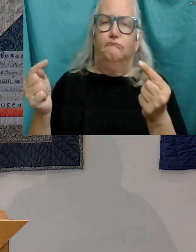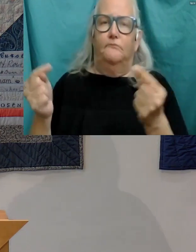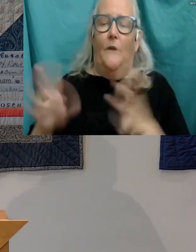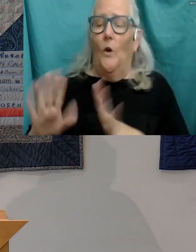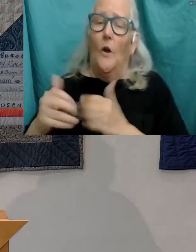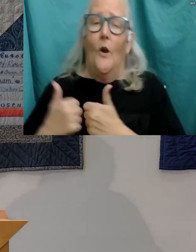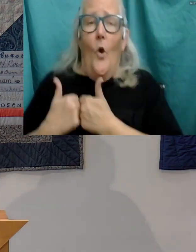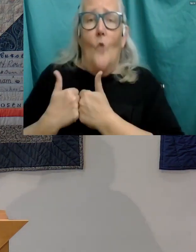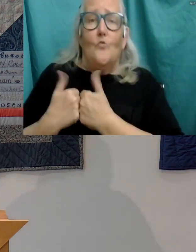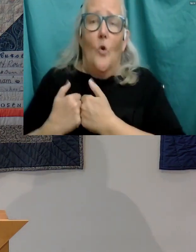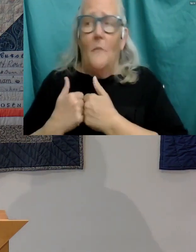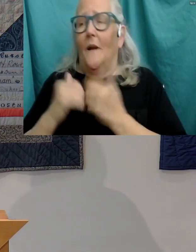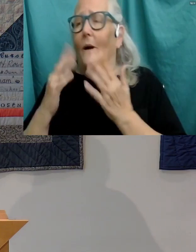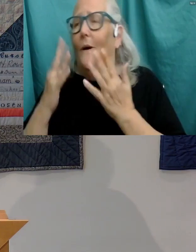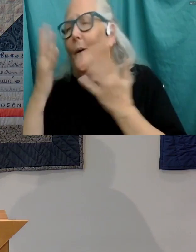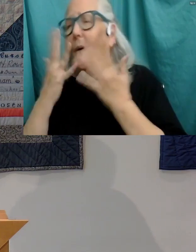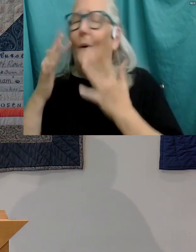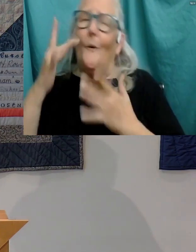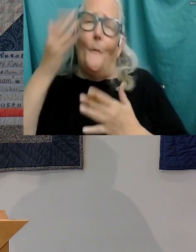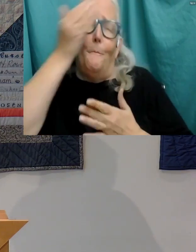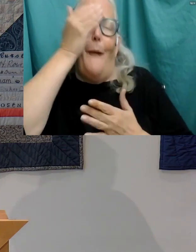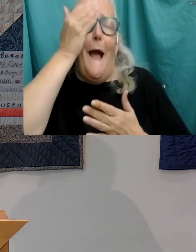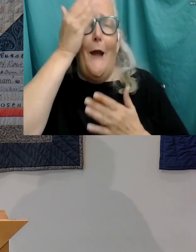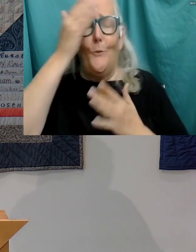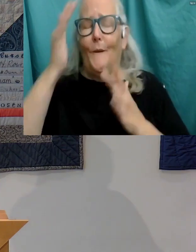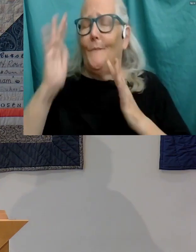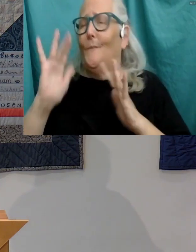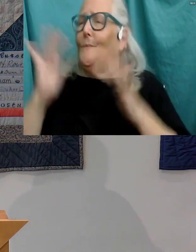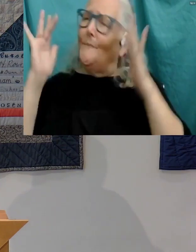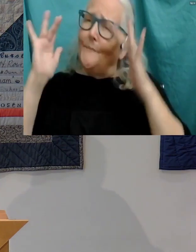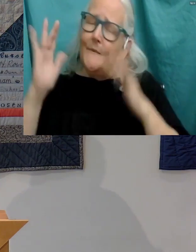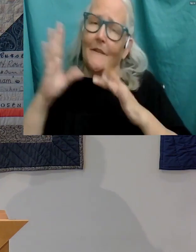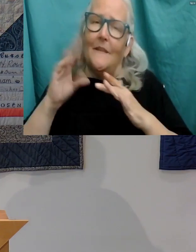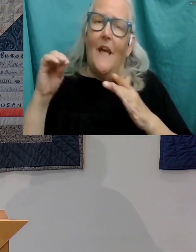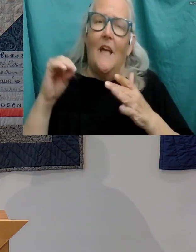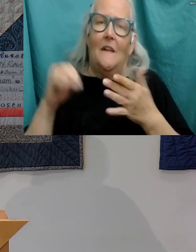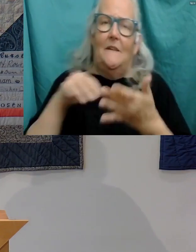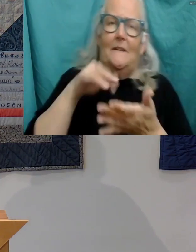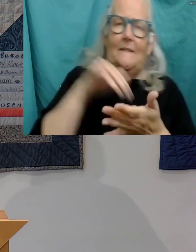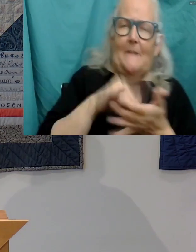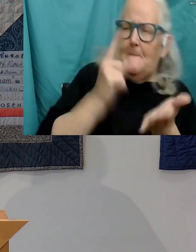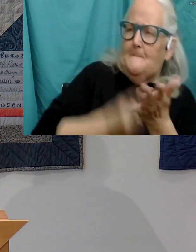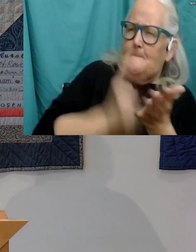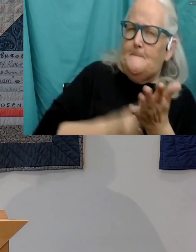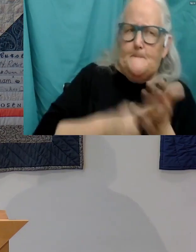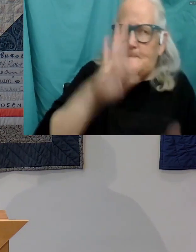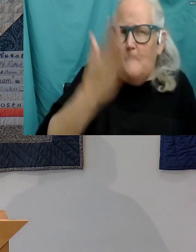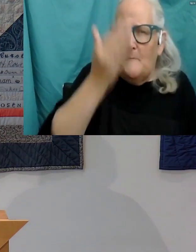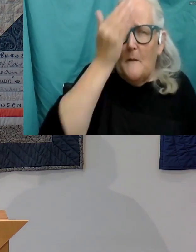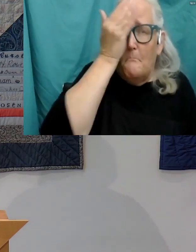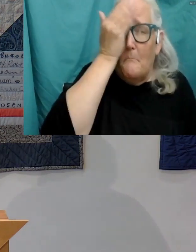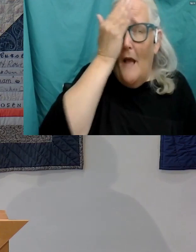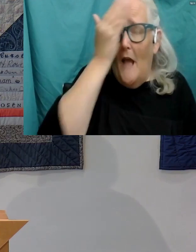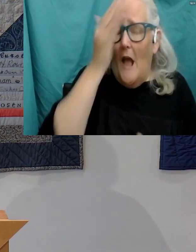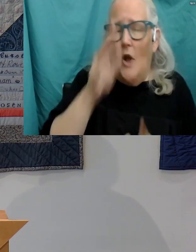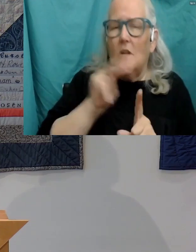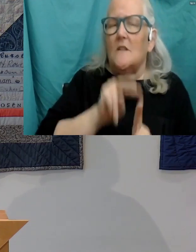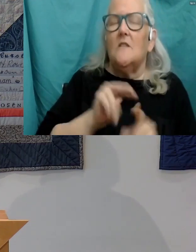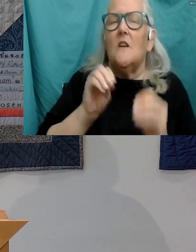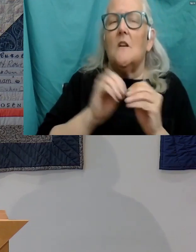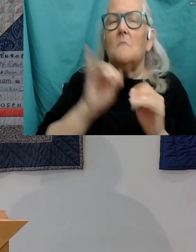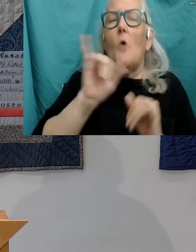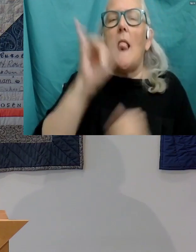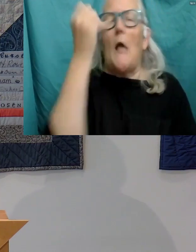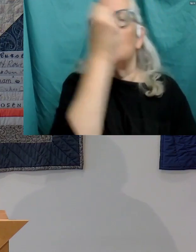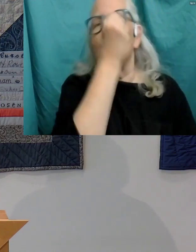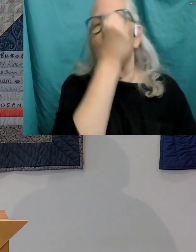Age piracy and scholarly debates over whether pirates should be best viewed as proto-revolutionaries or as simple